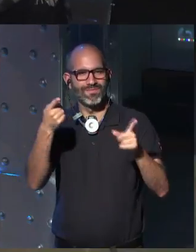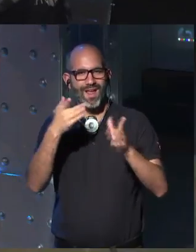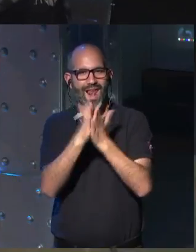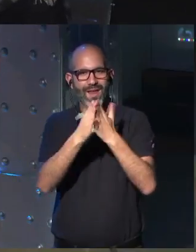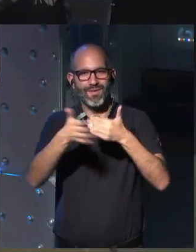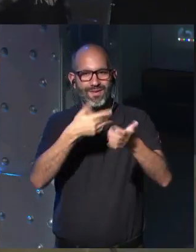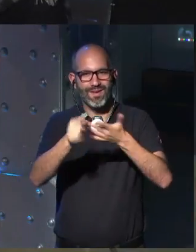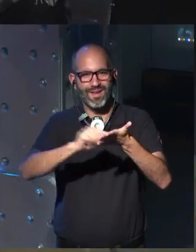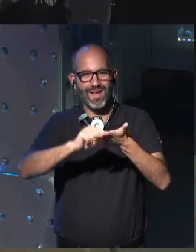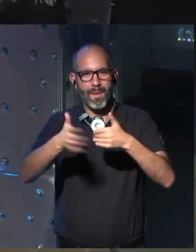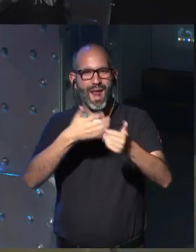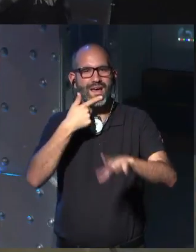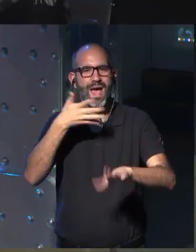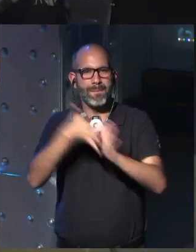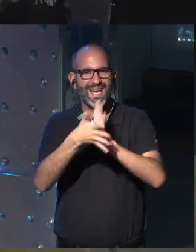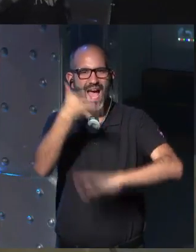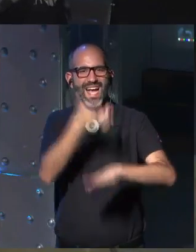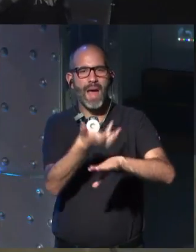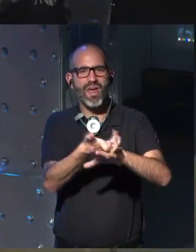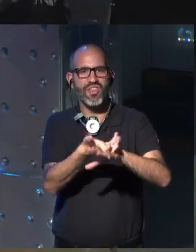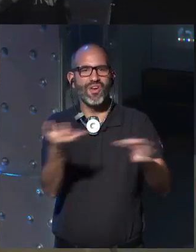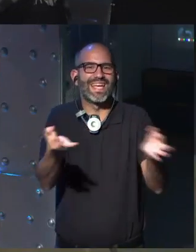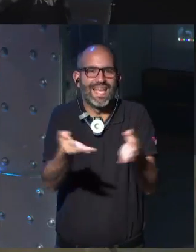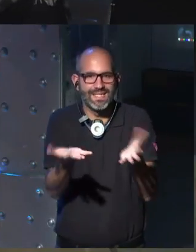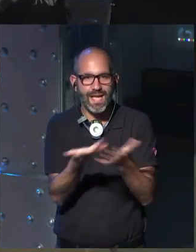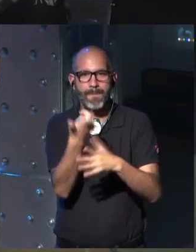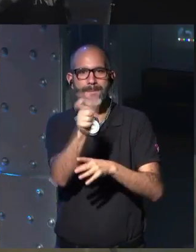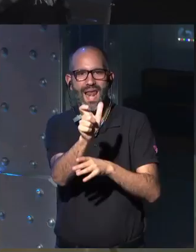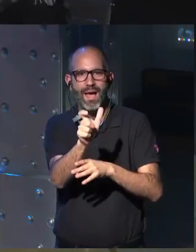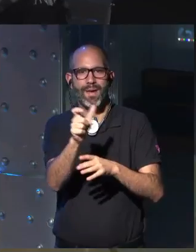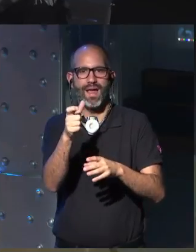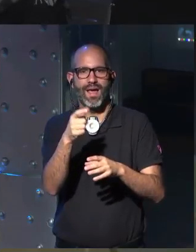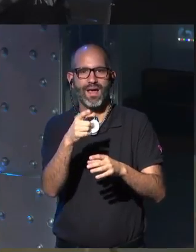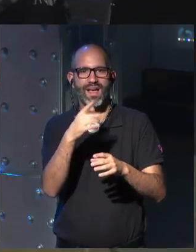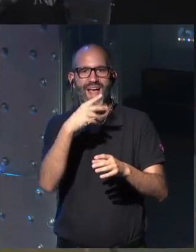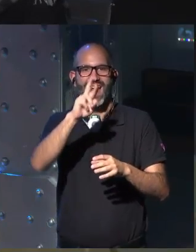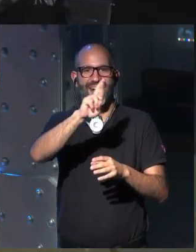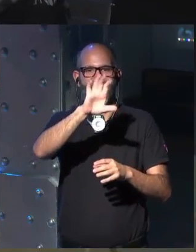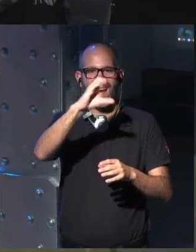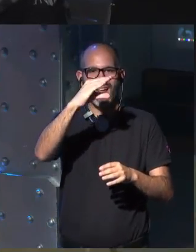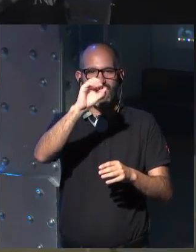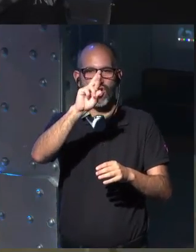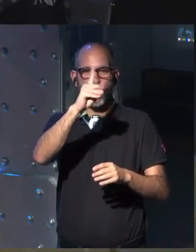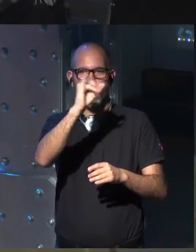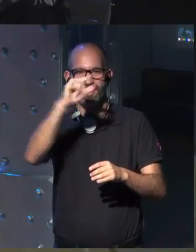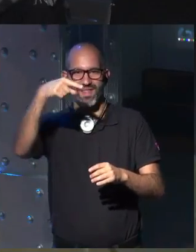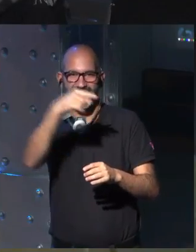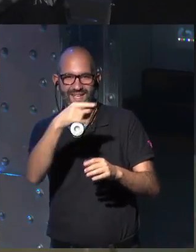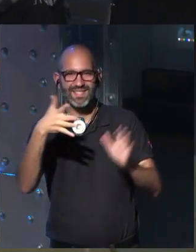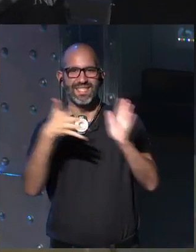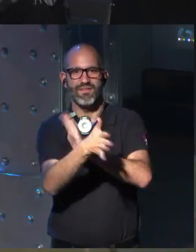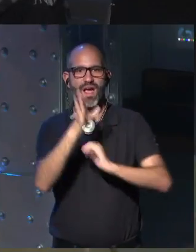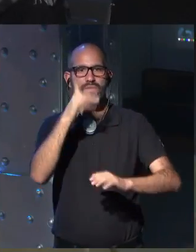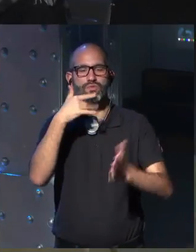the name itself implies capturing an instant. But of course, we don't really do that anymore with most modern recordings.